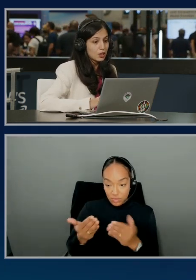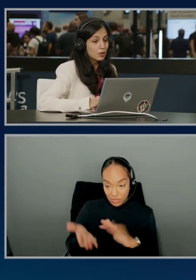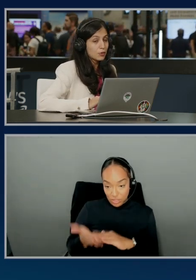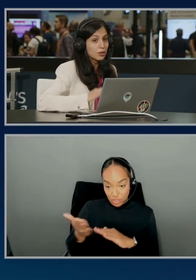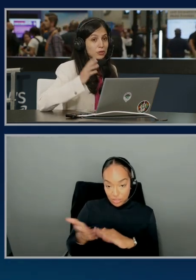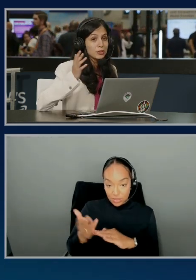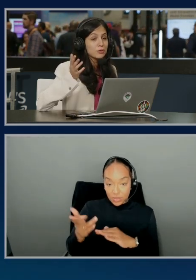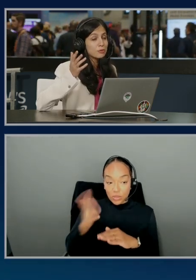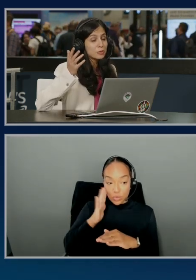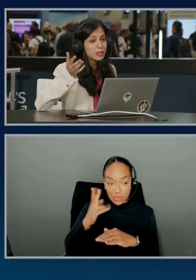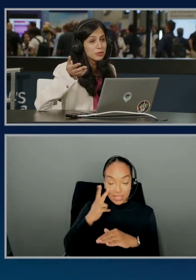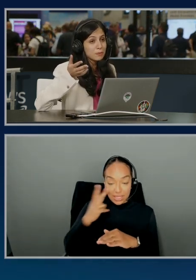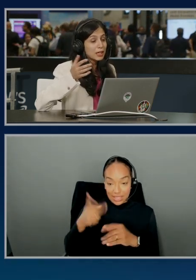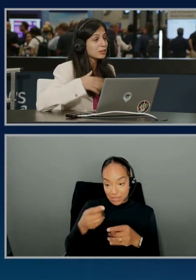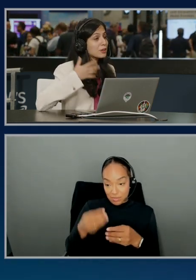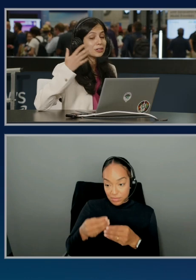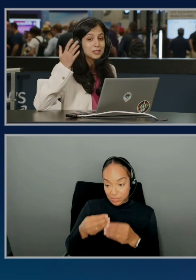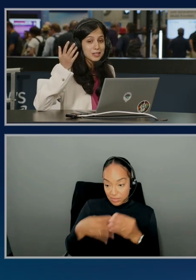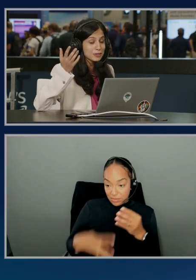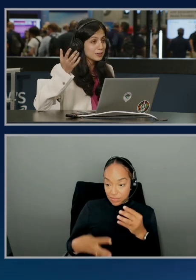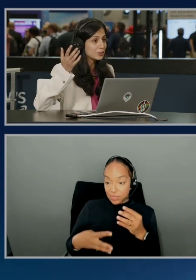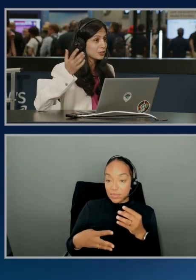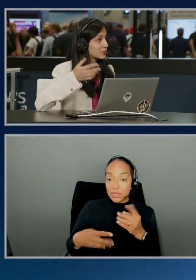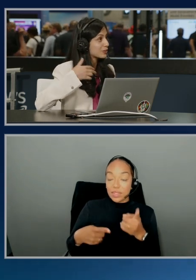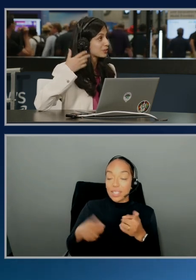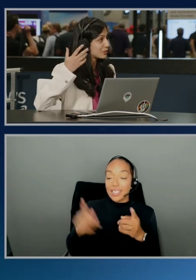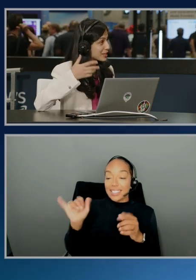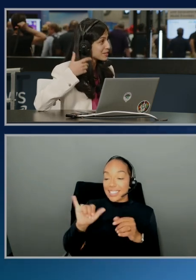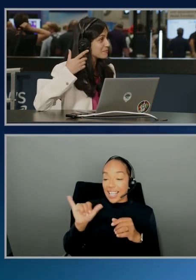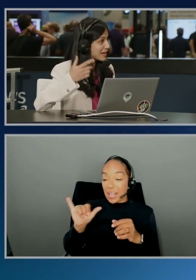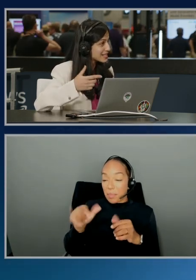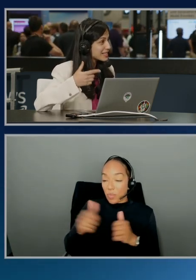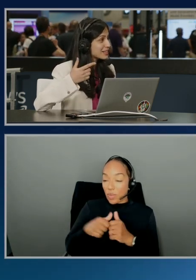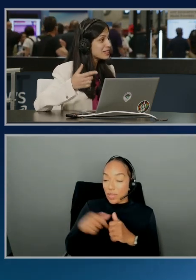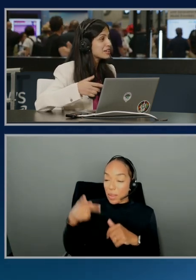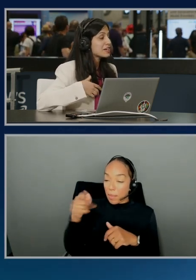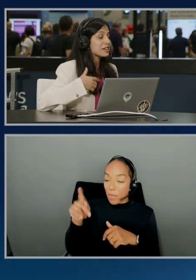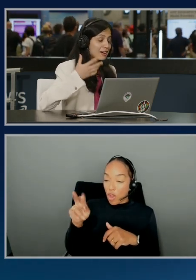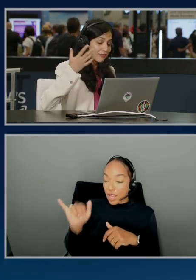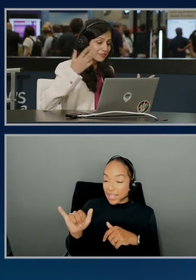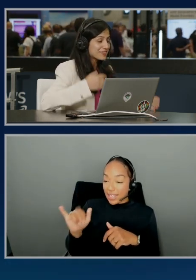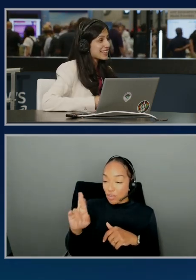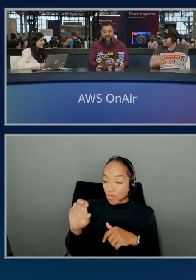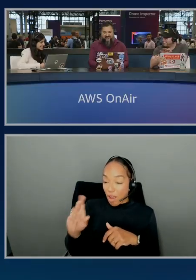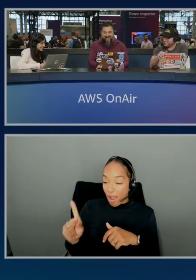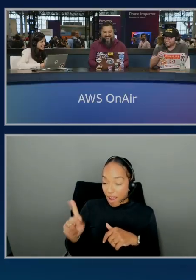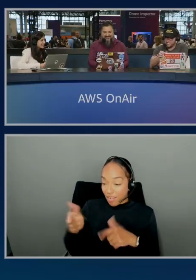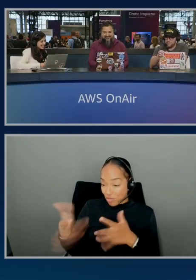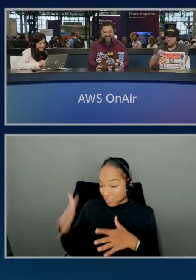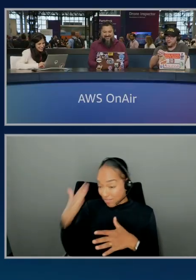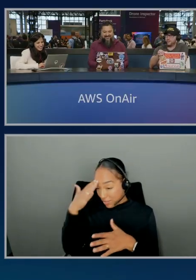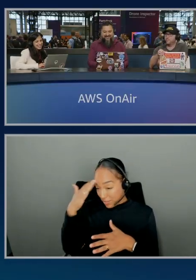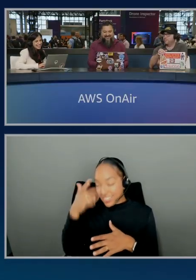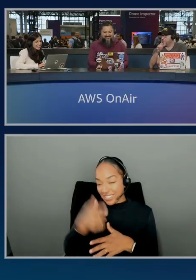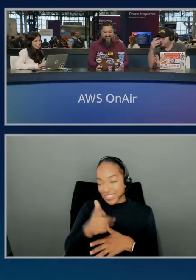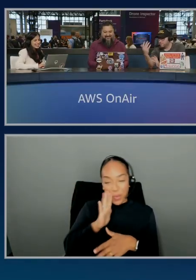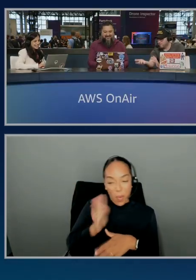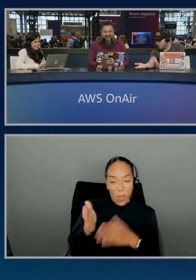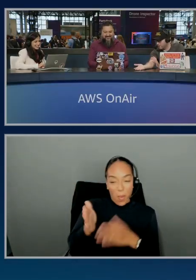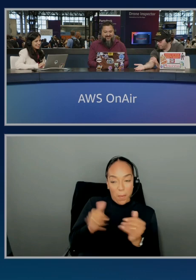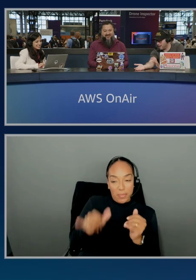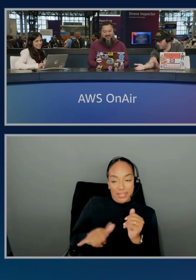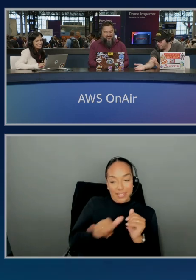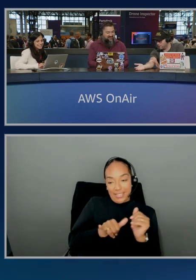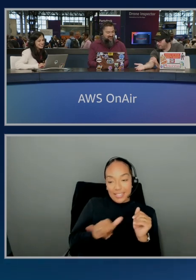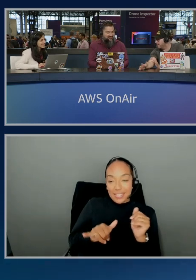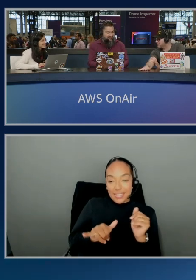app. For our viewers who are familiar with Party Rock, this is going to, ring some bells here. Yeah, I was about to say this seems very.